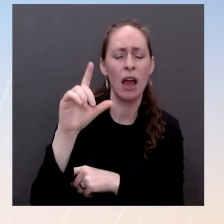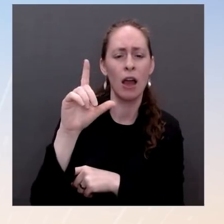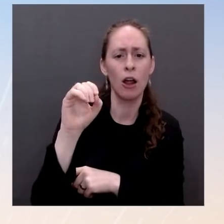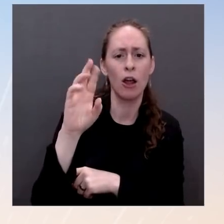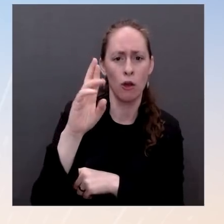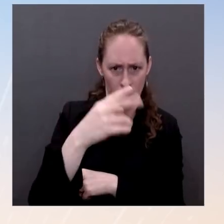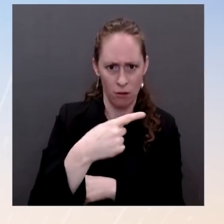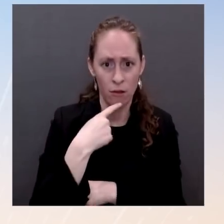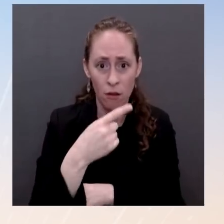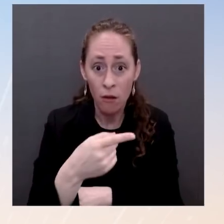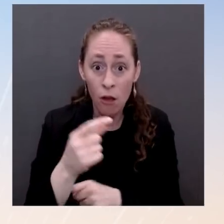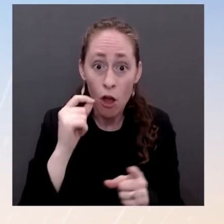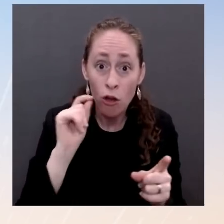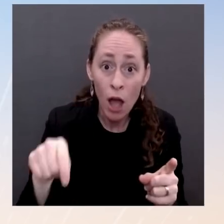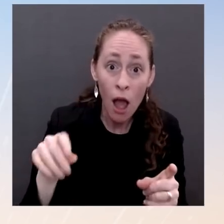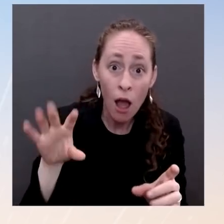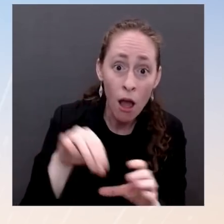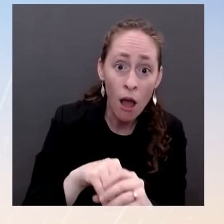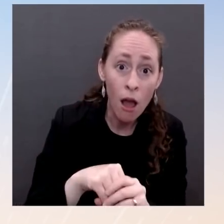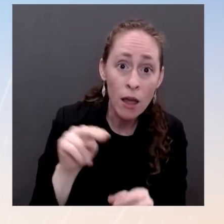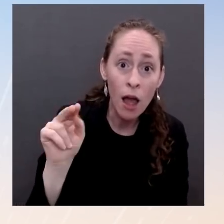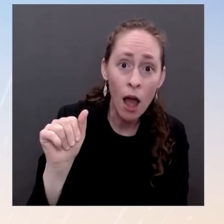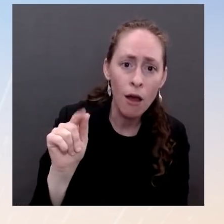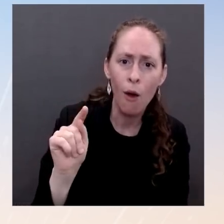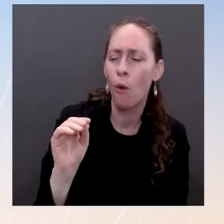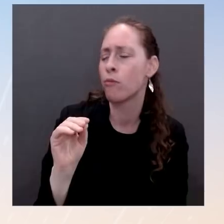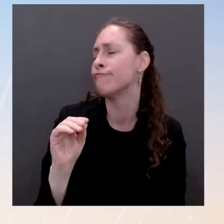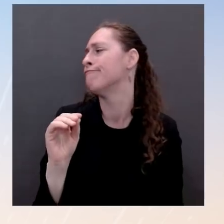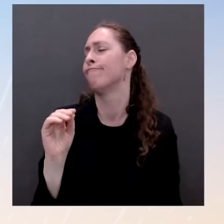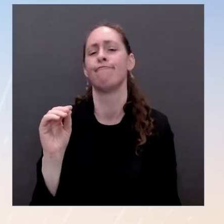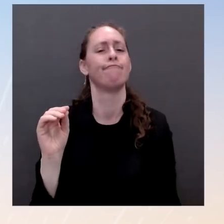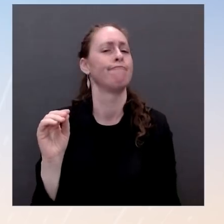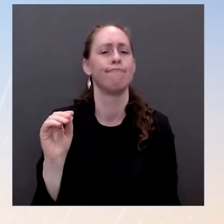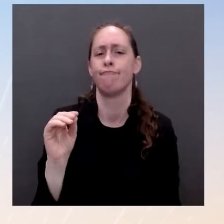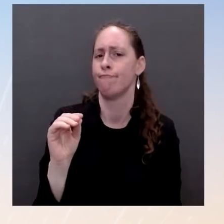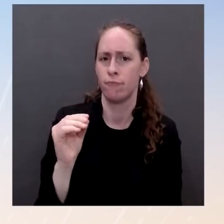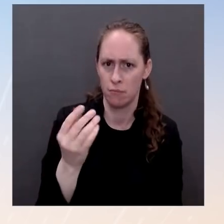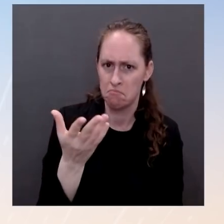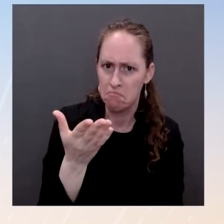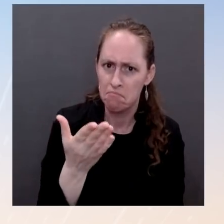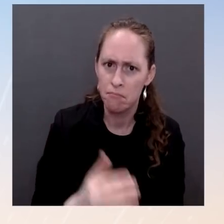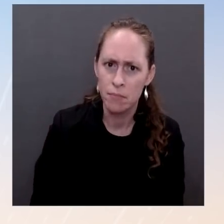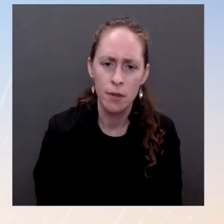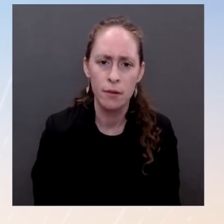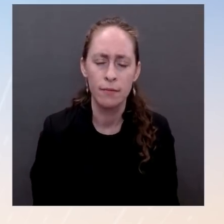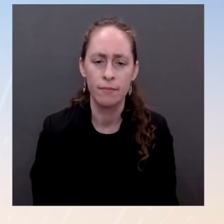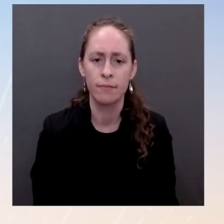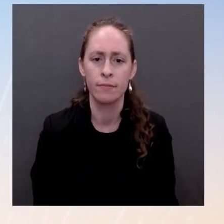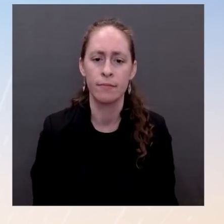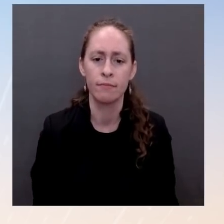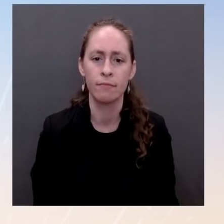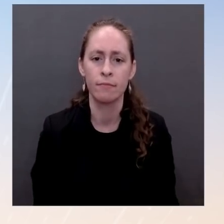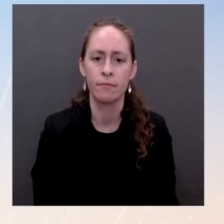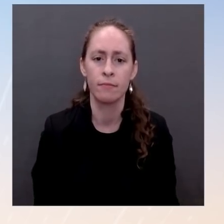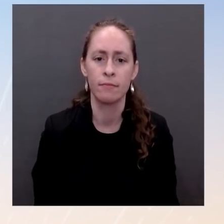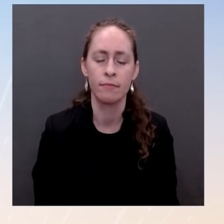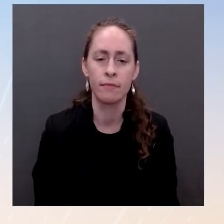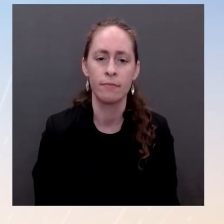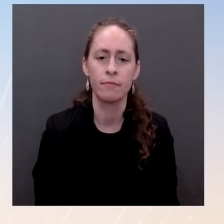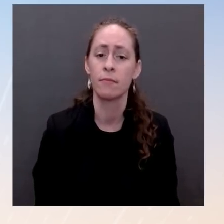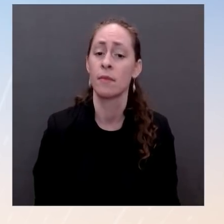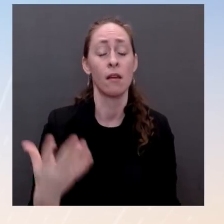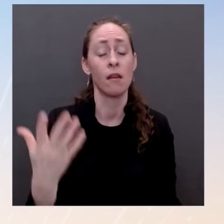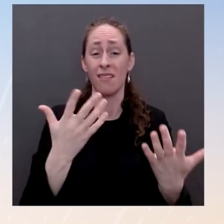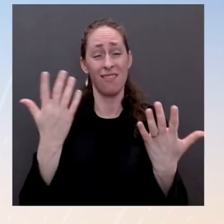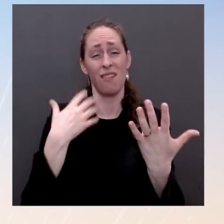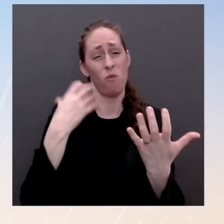remarks, our view from the United States is that nations have the right to sovereignty, to territorial integrity, freedom to set their own course and choose who